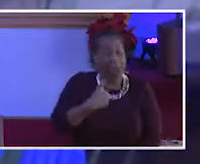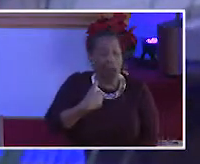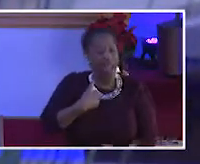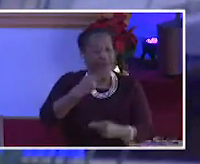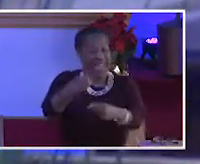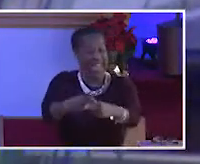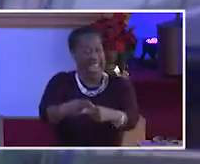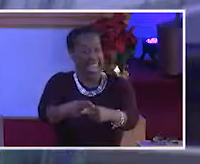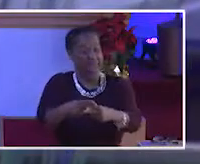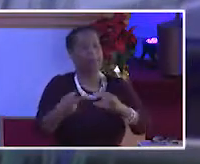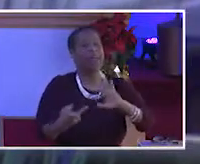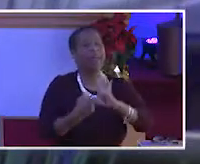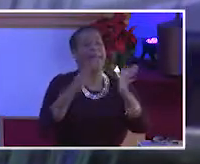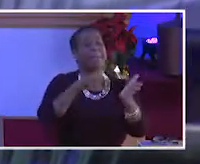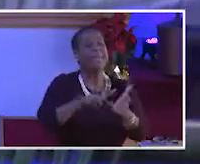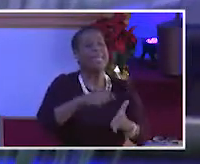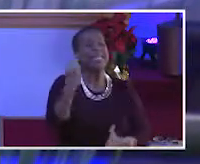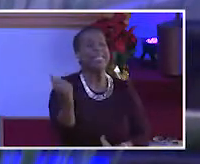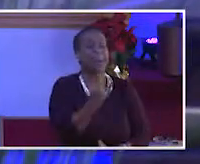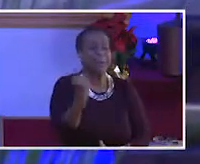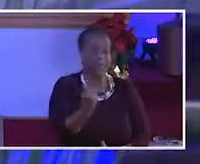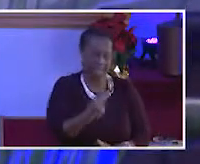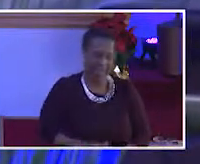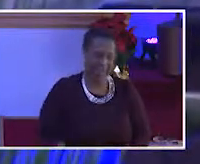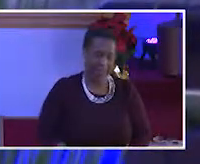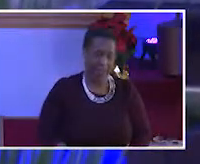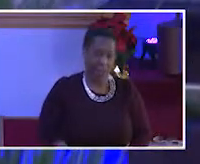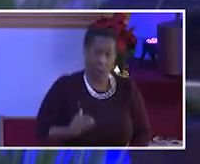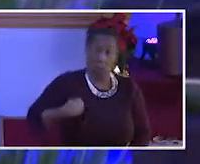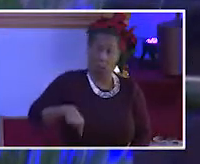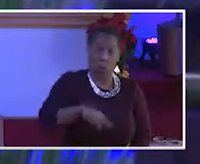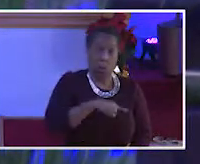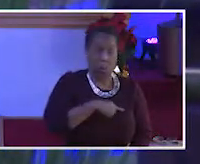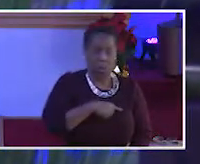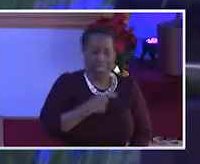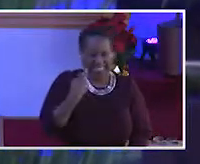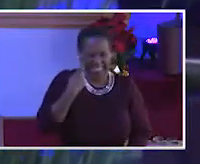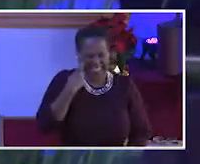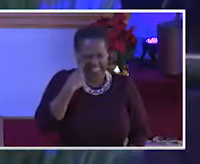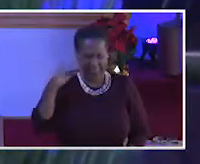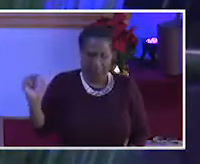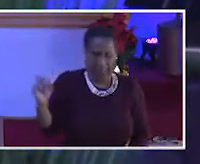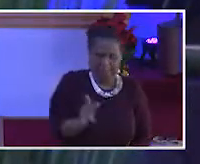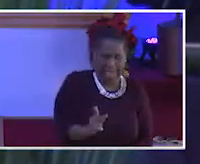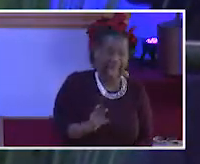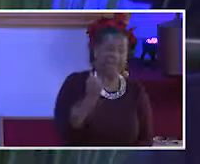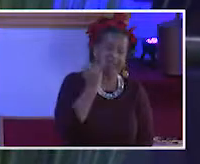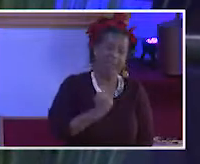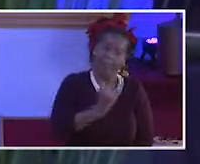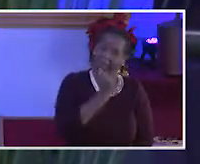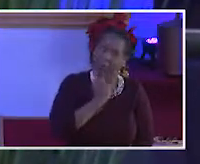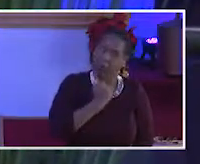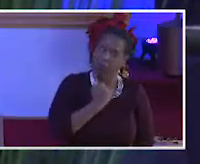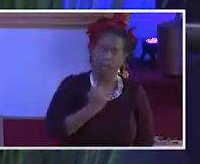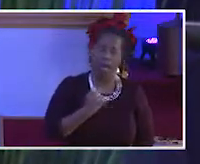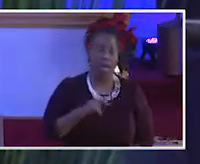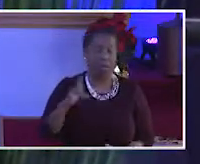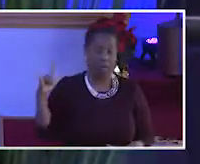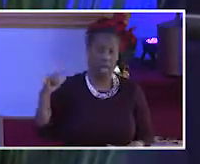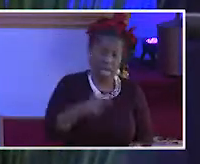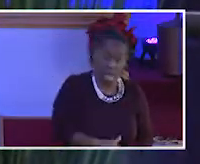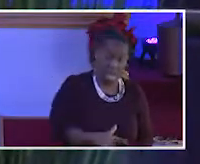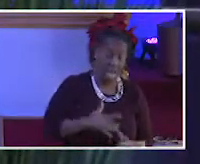that means something. Since we've gotten back from Israel, I've had jet lag, and so I've been getting up